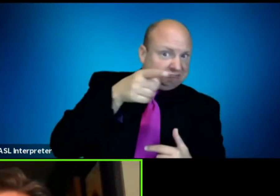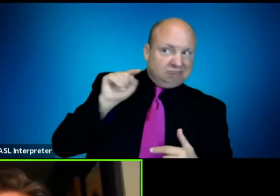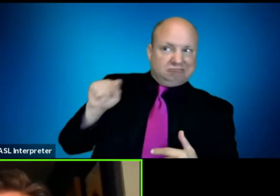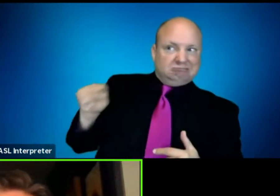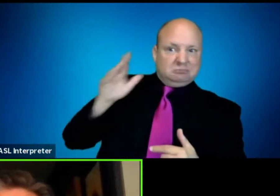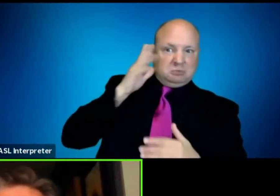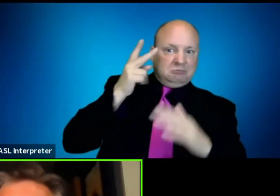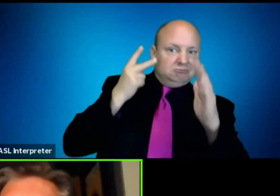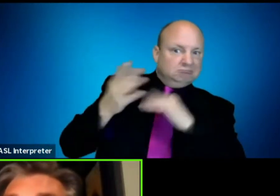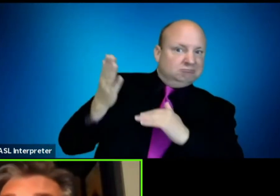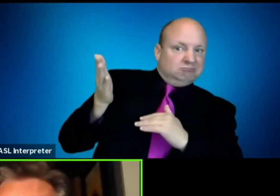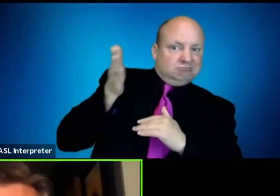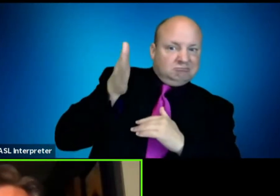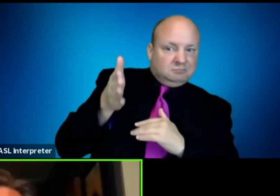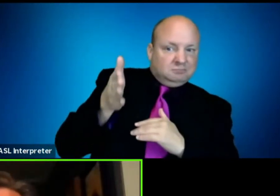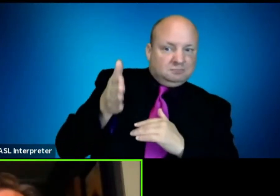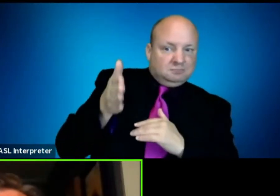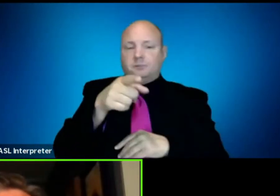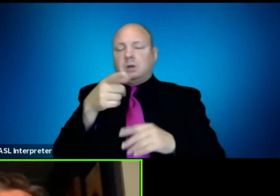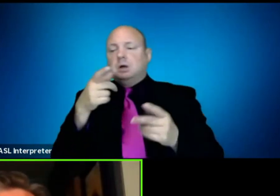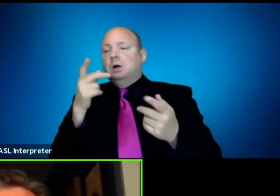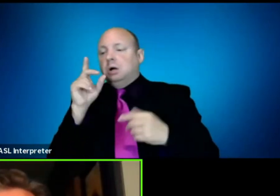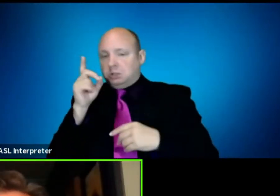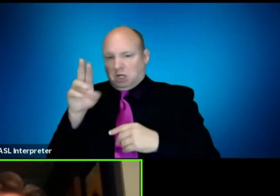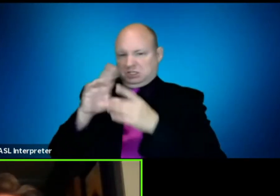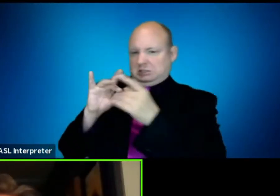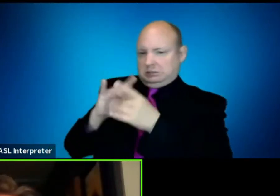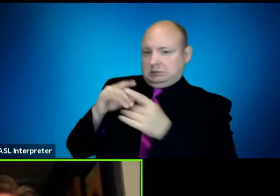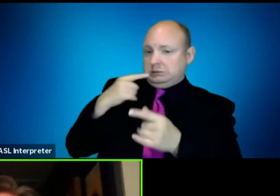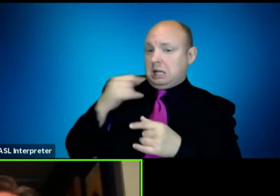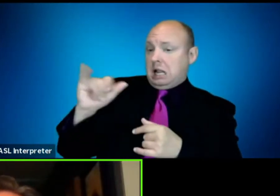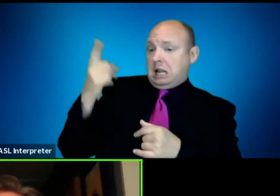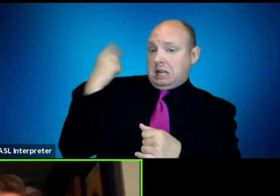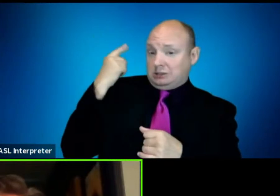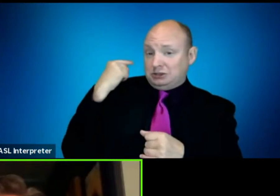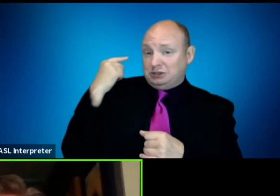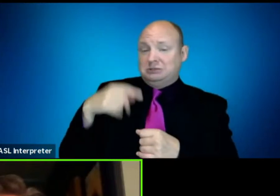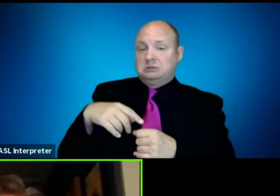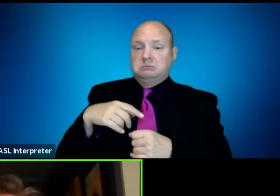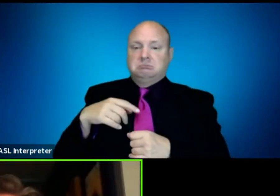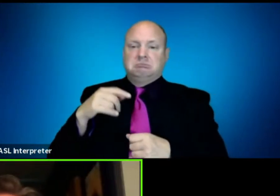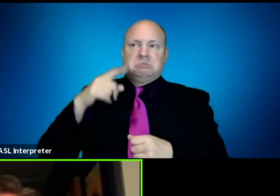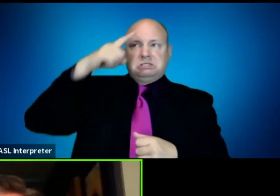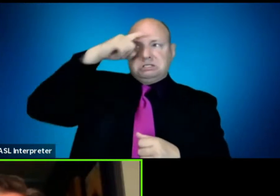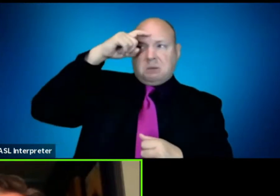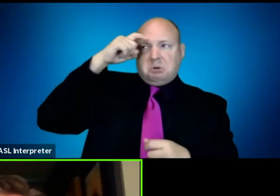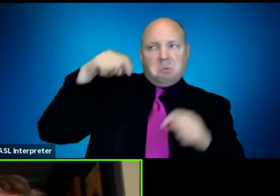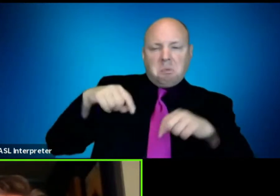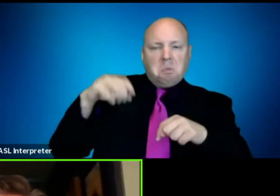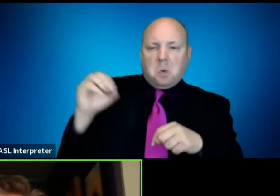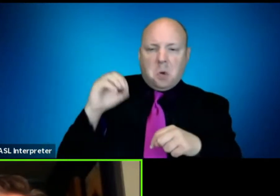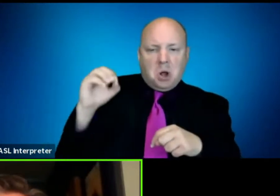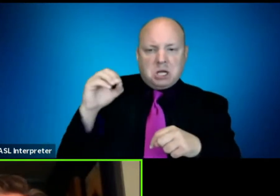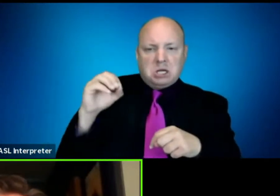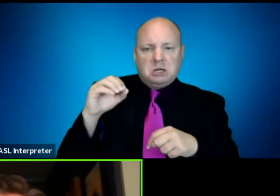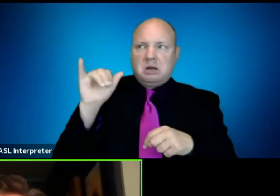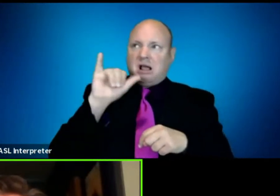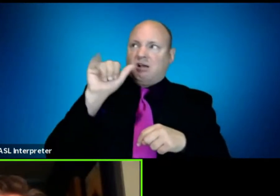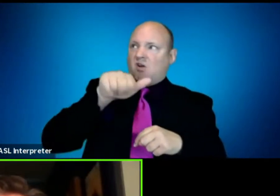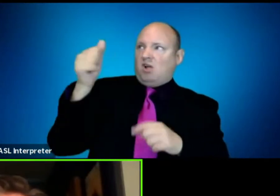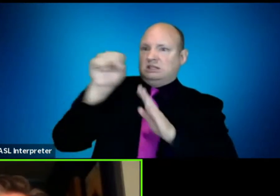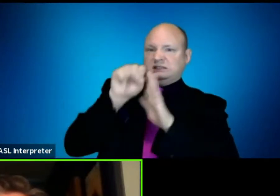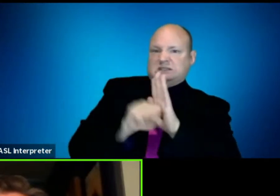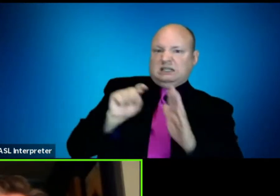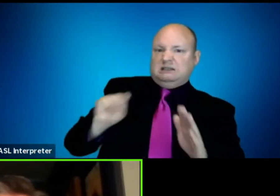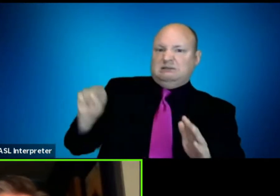flu season. What we saw this summer, not as much in Oregon, but in many other states, as measures were lifted and people got